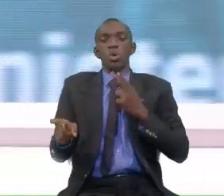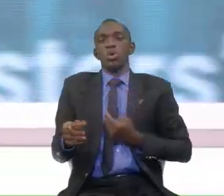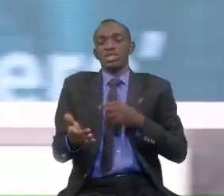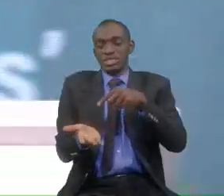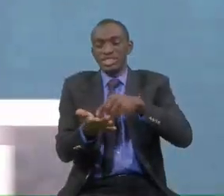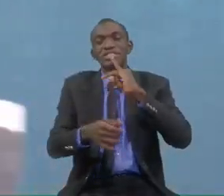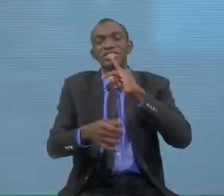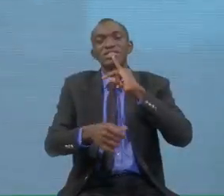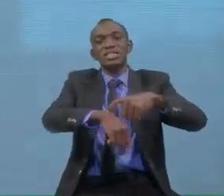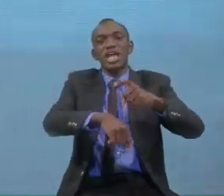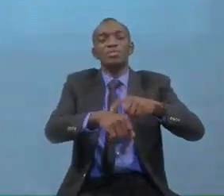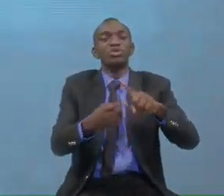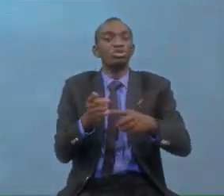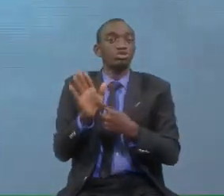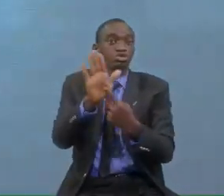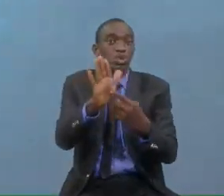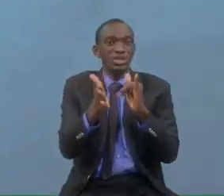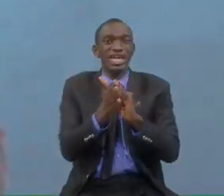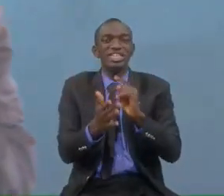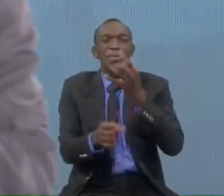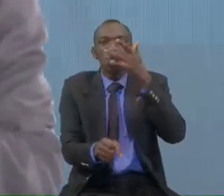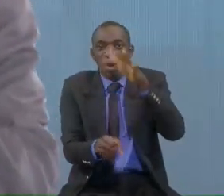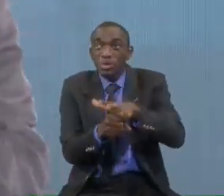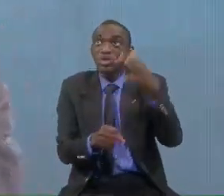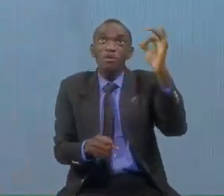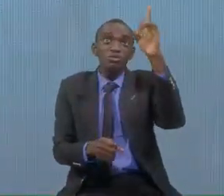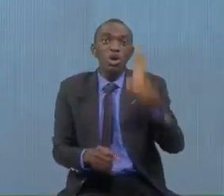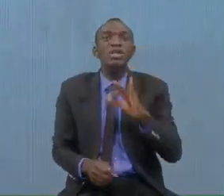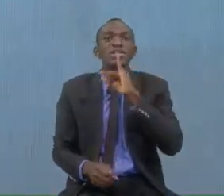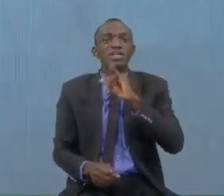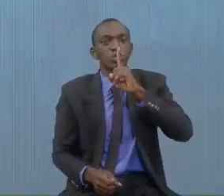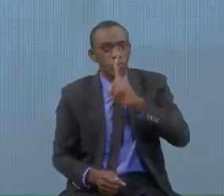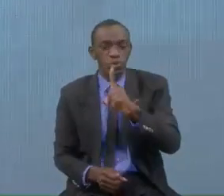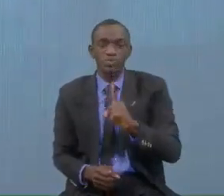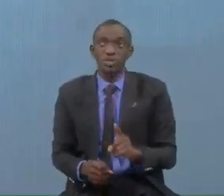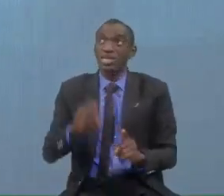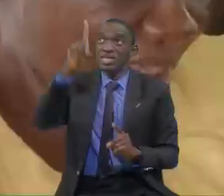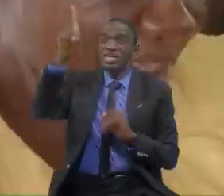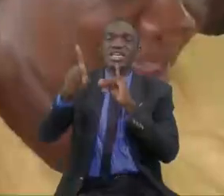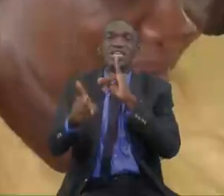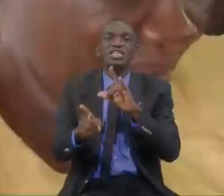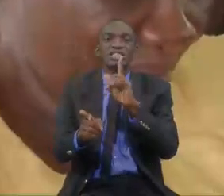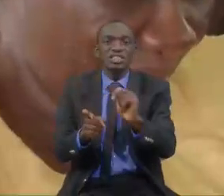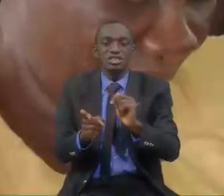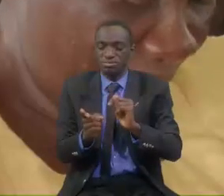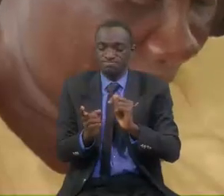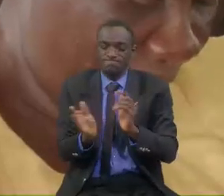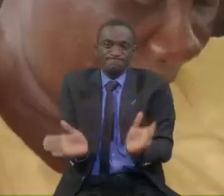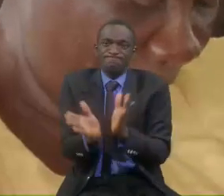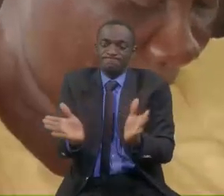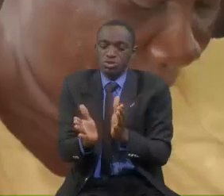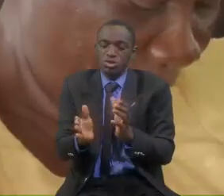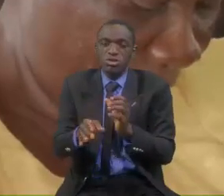He is the nourishing spirit. I pray he will nourish us in Jesus' name. You